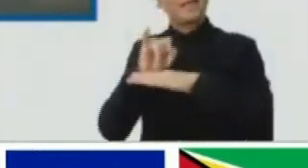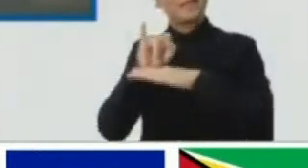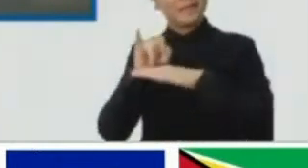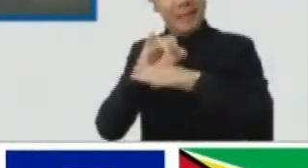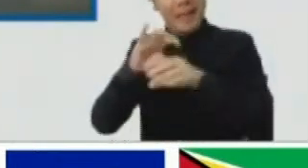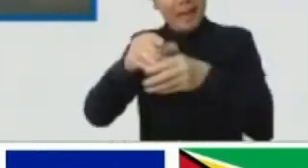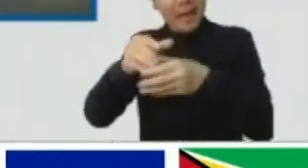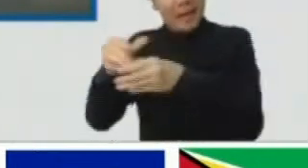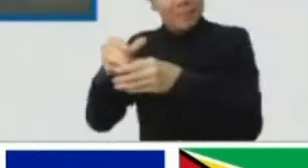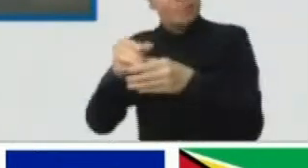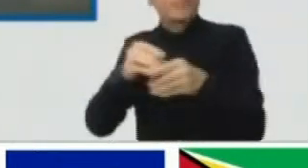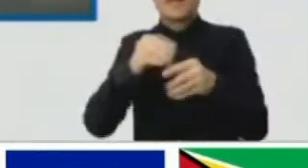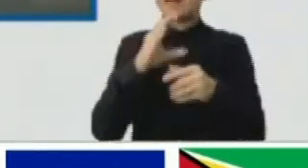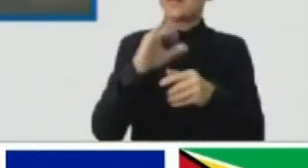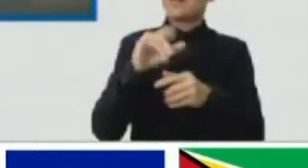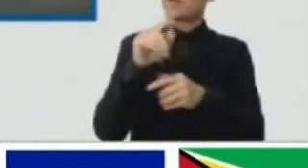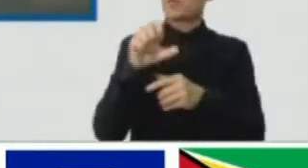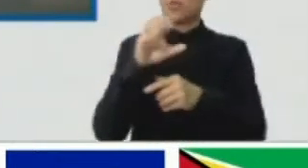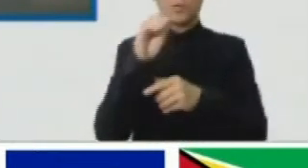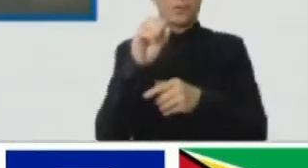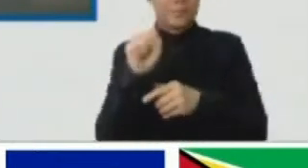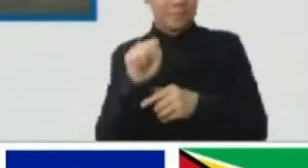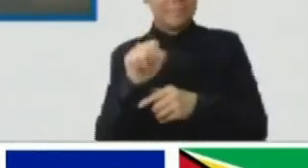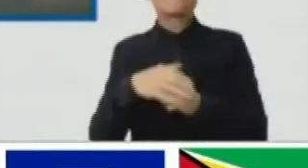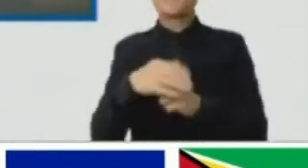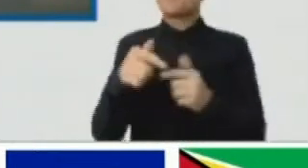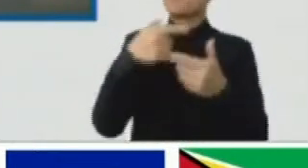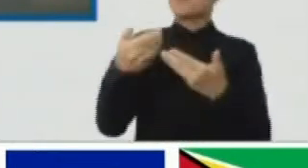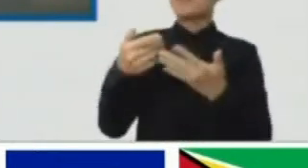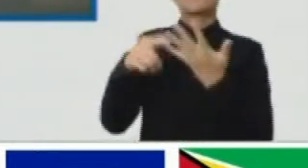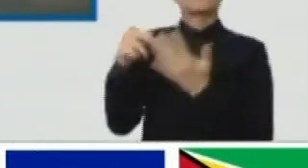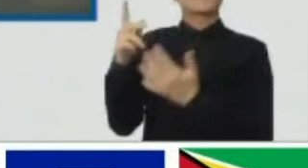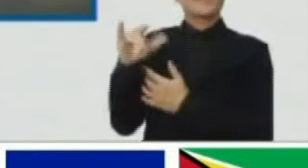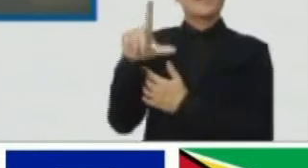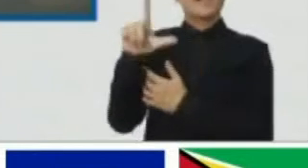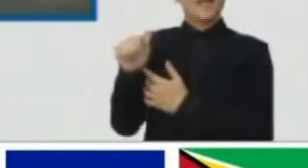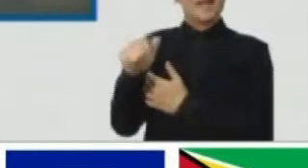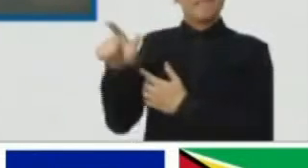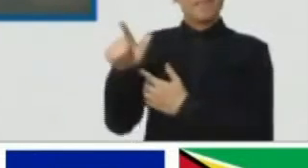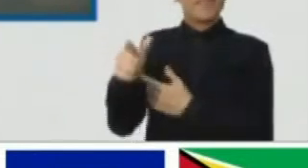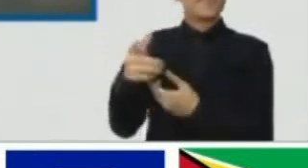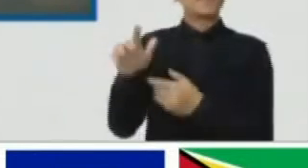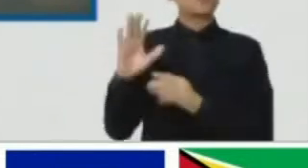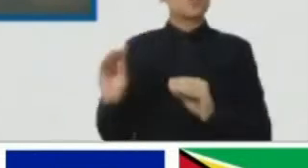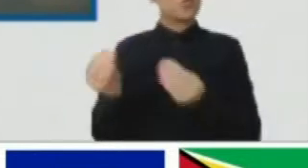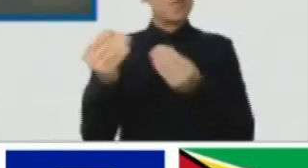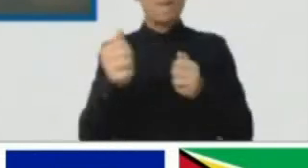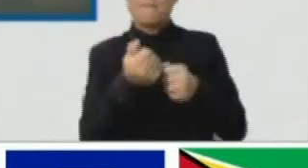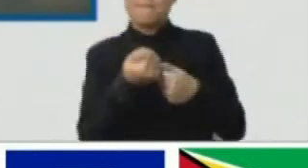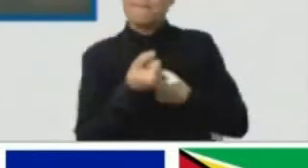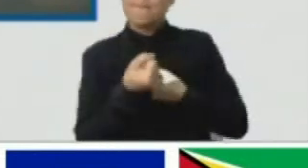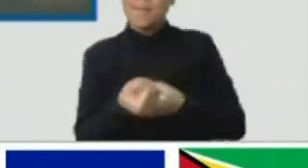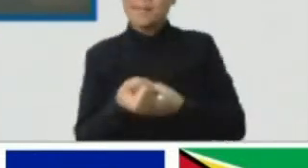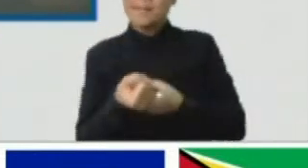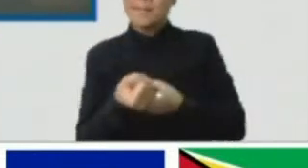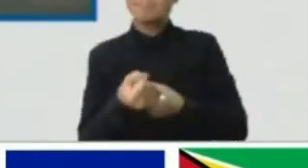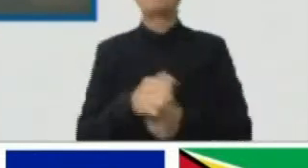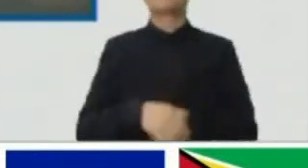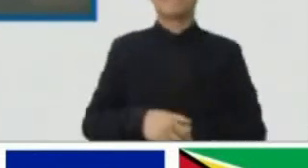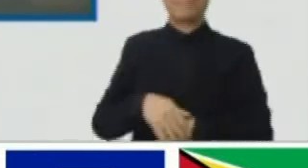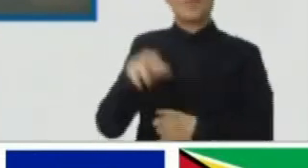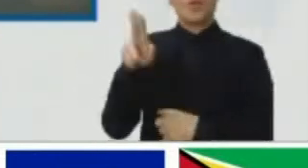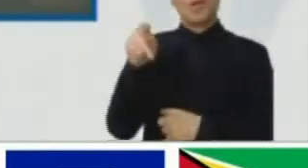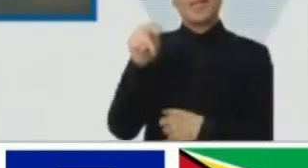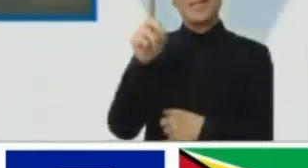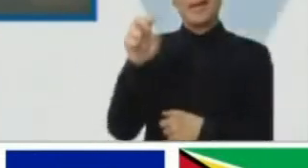Islands, Mrs. Kyla Gaynor, Youth Ambassador of ODPM, Raul Salazar, UNDRR Regional